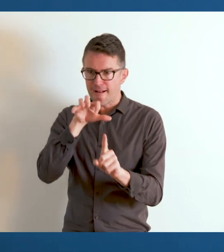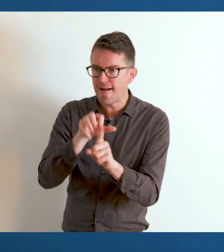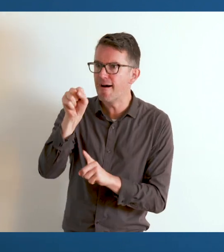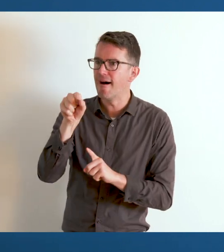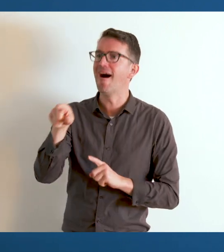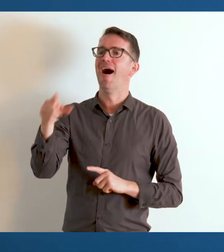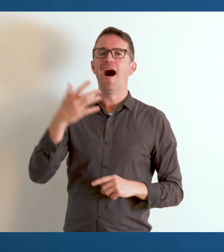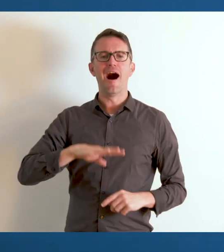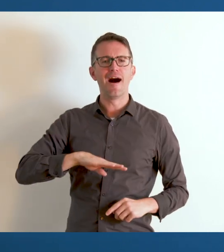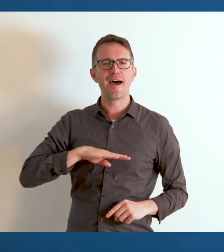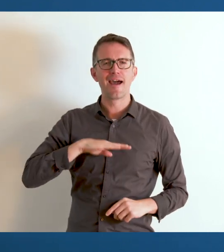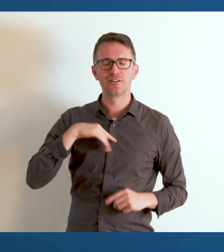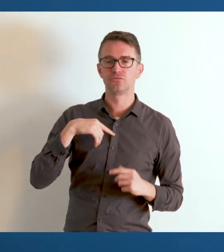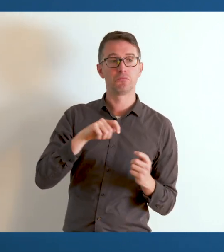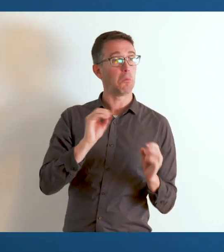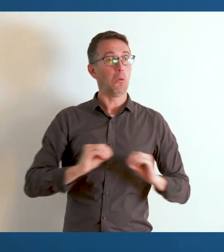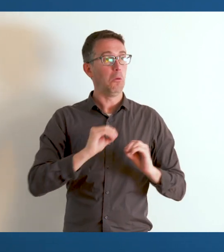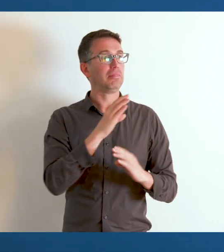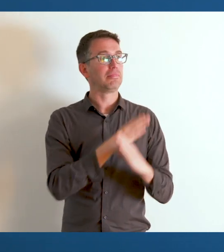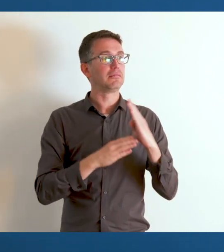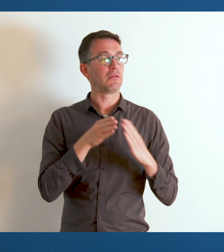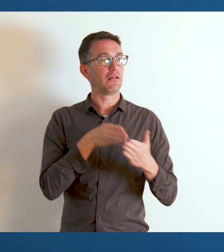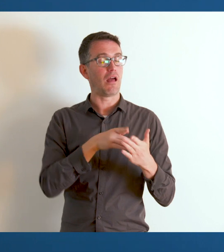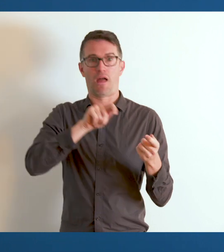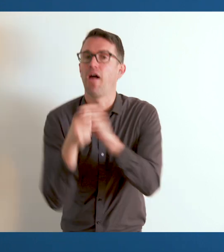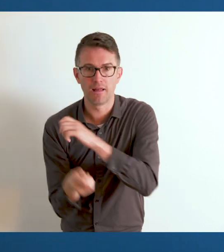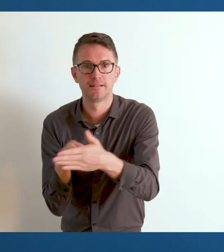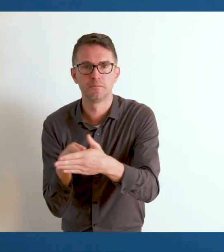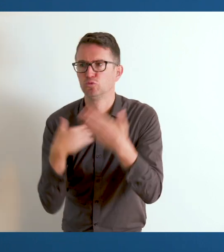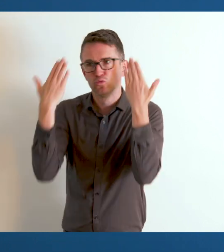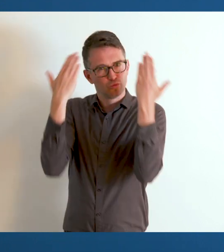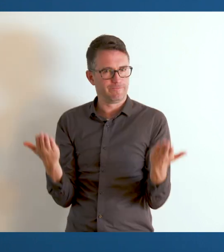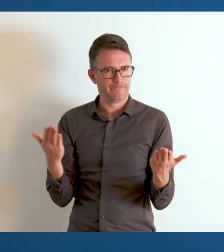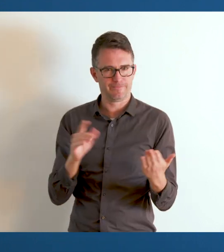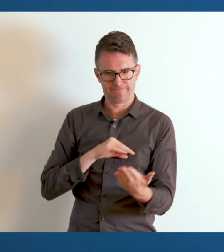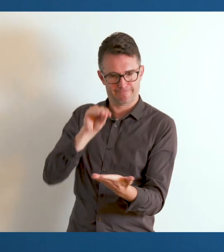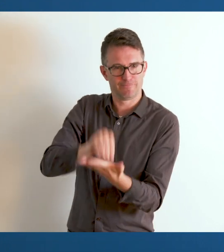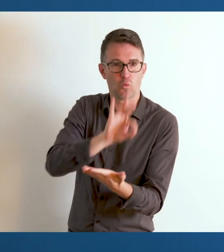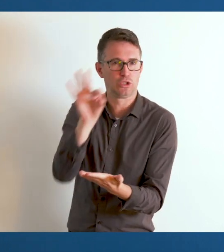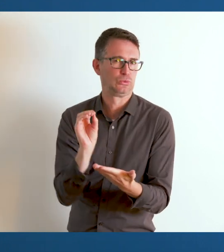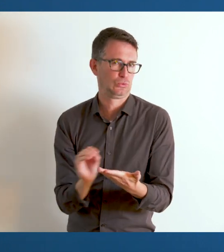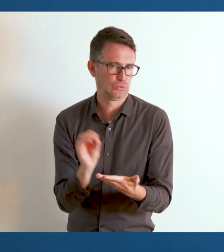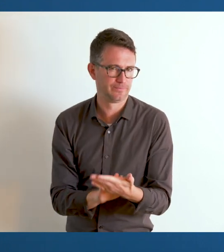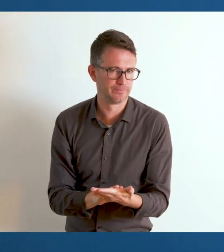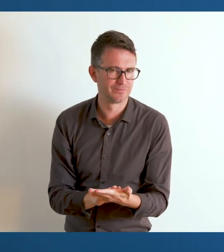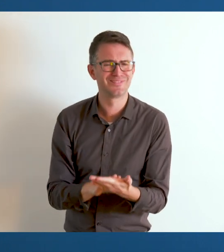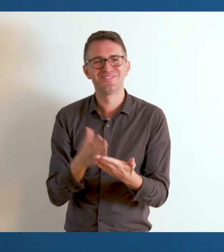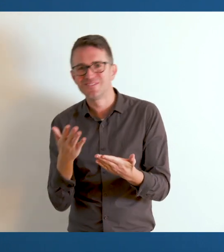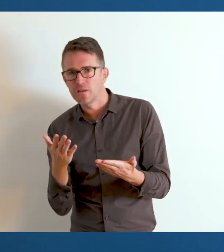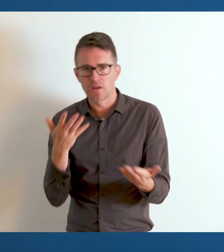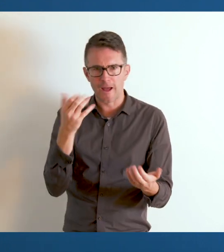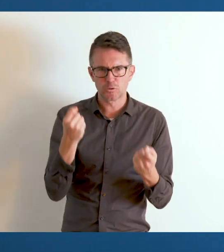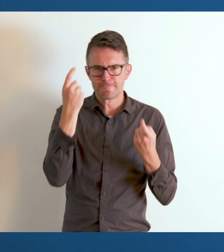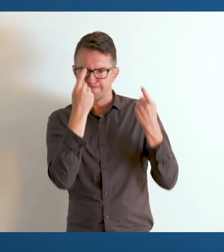be added to a data collection. And we don't include information on environmental barriers. Again, those are questions that would need to be